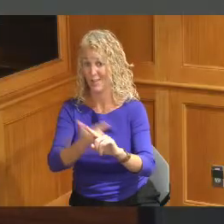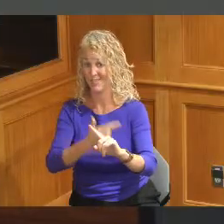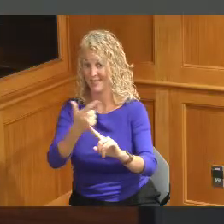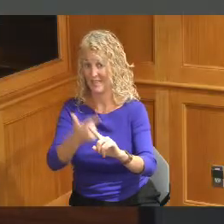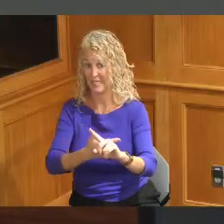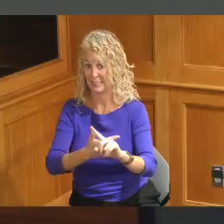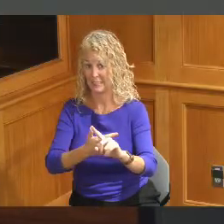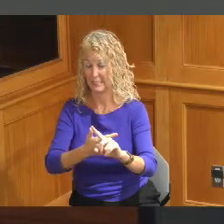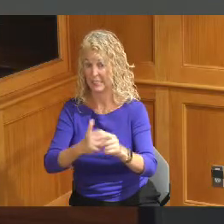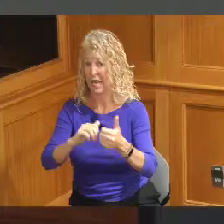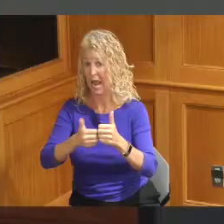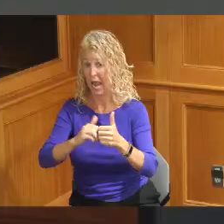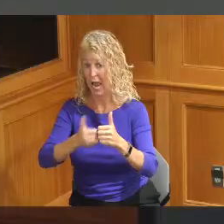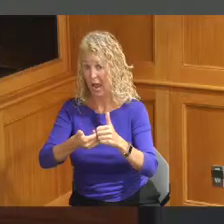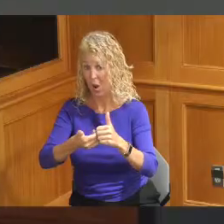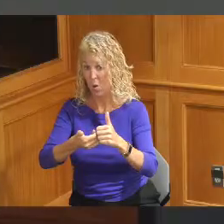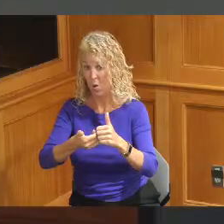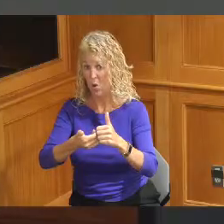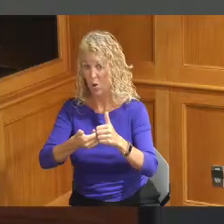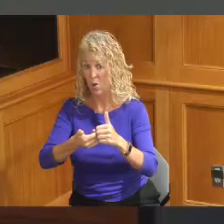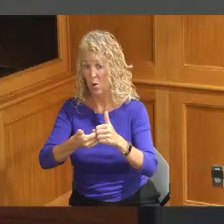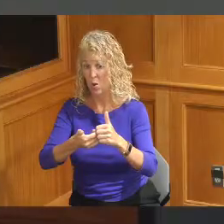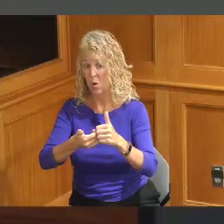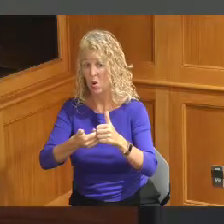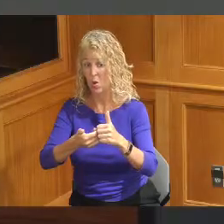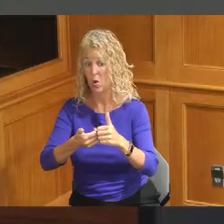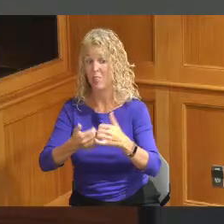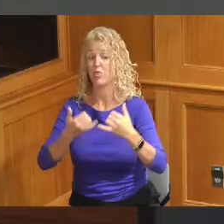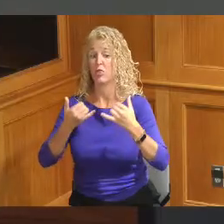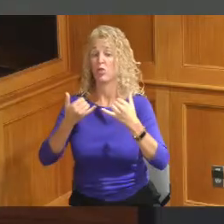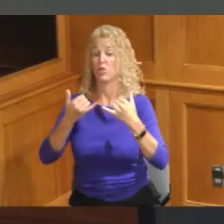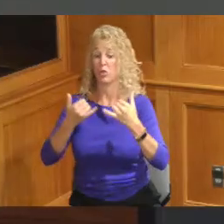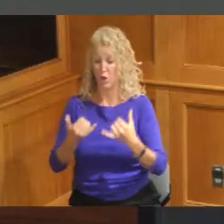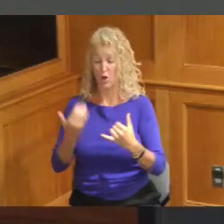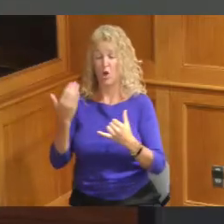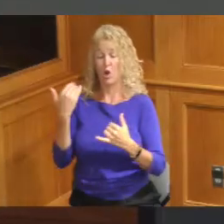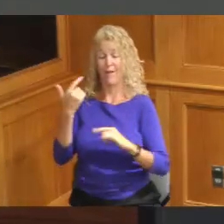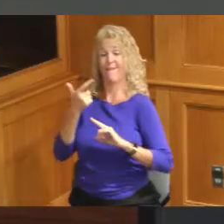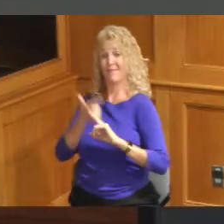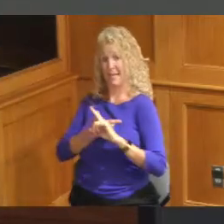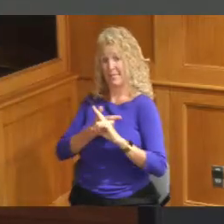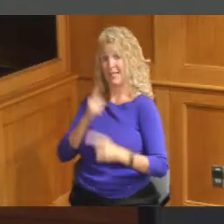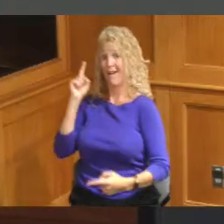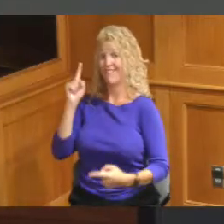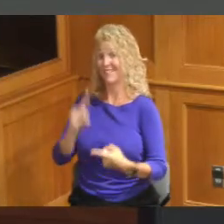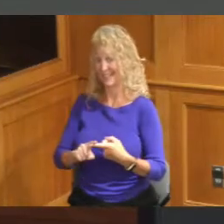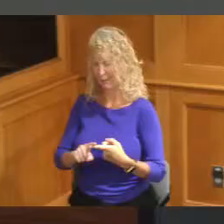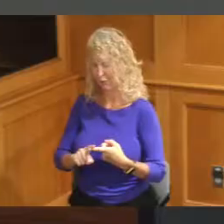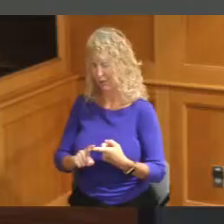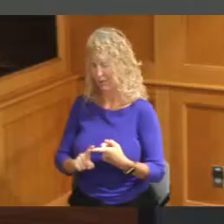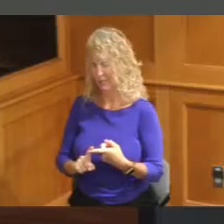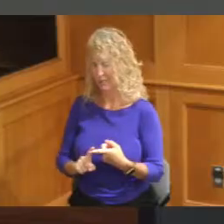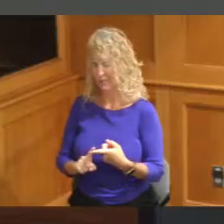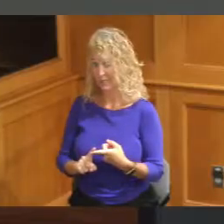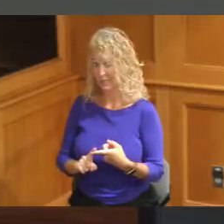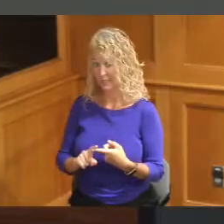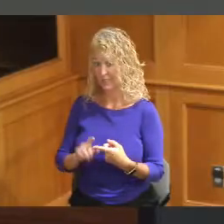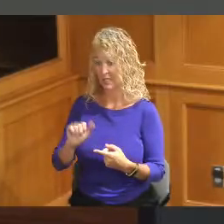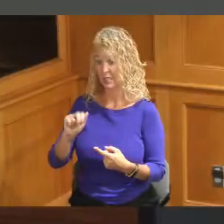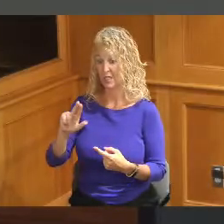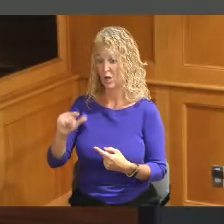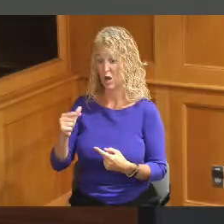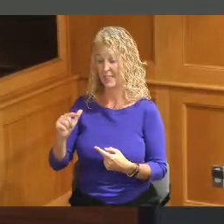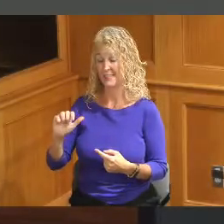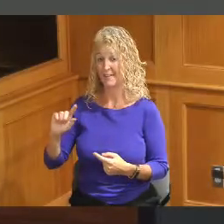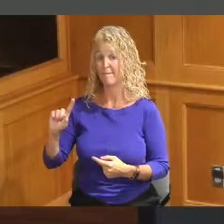that under the current and prior lease. This extended it through August